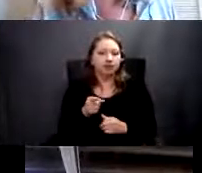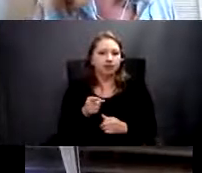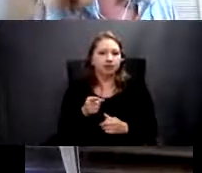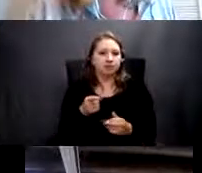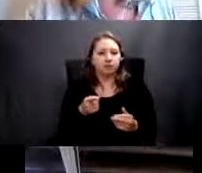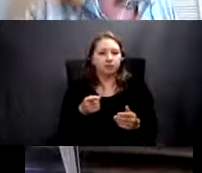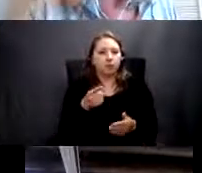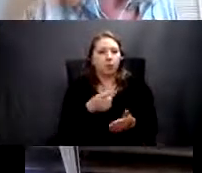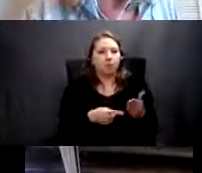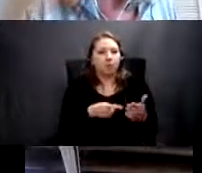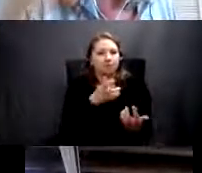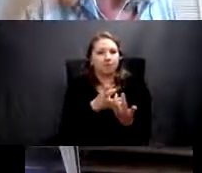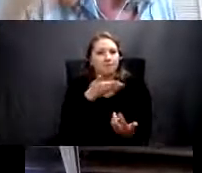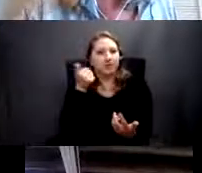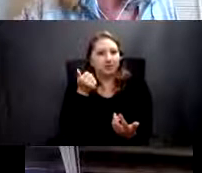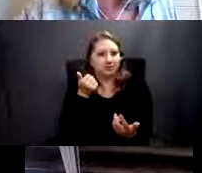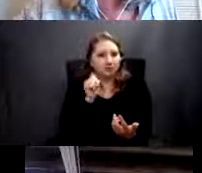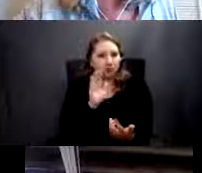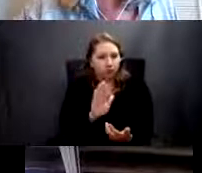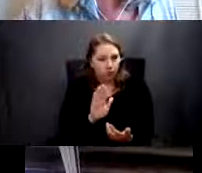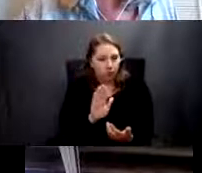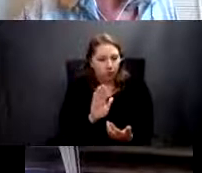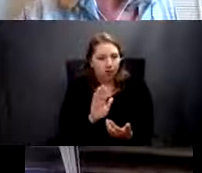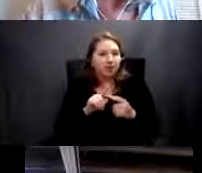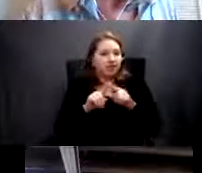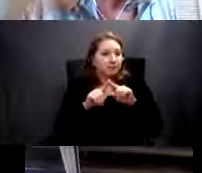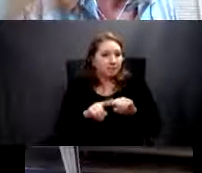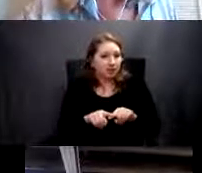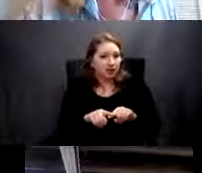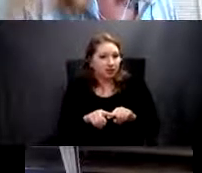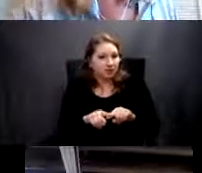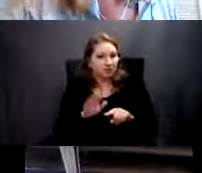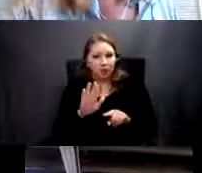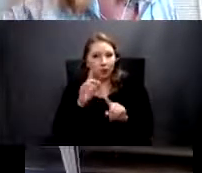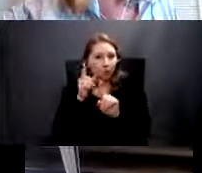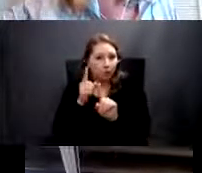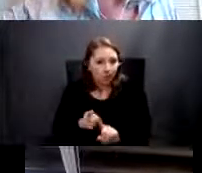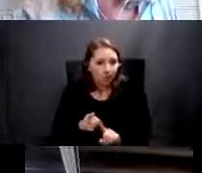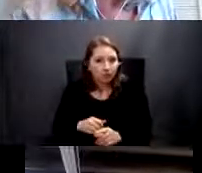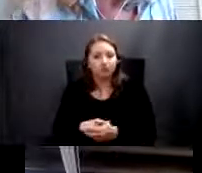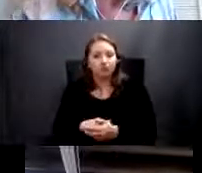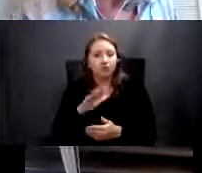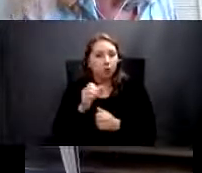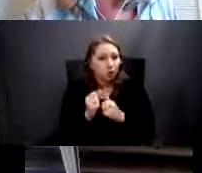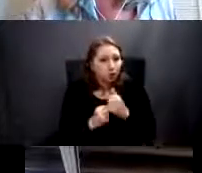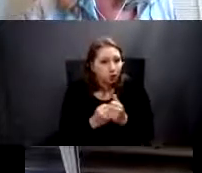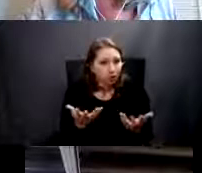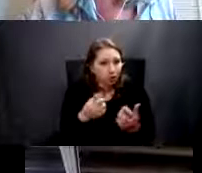what's best for you depends on what your goals are, what kind of structure you want,